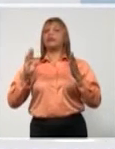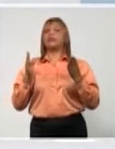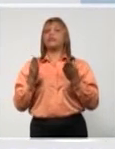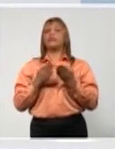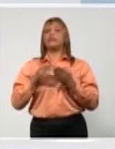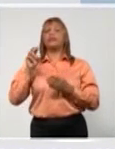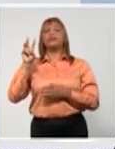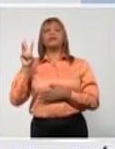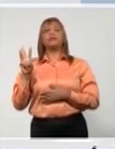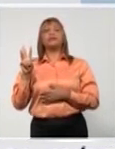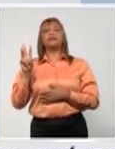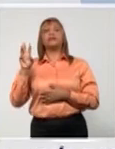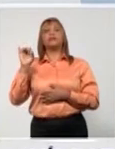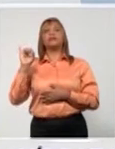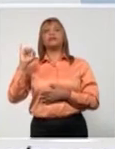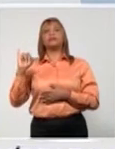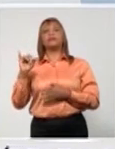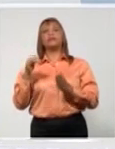7,467,404. Meanwhile,